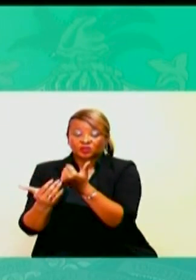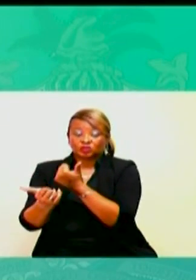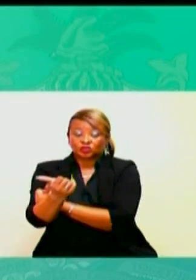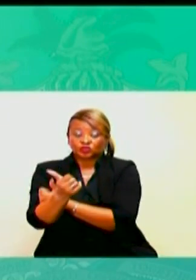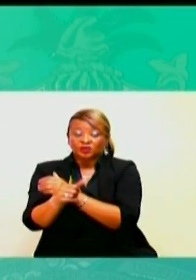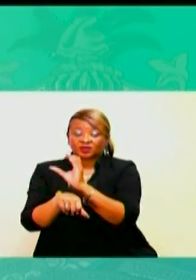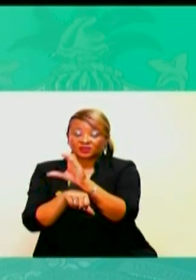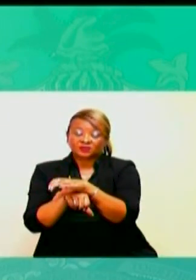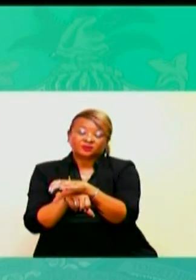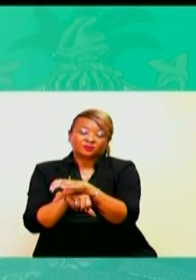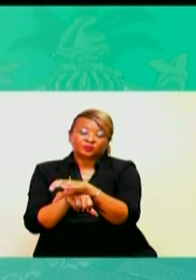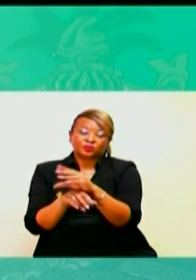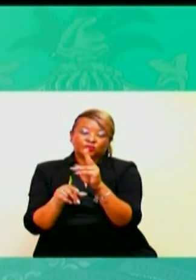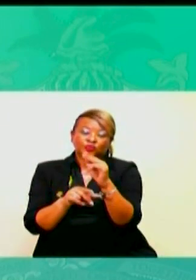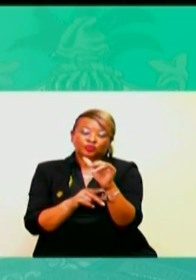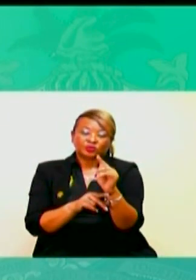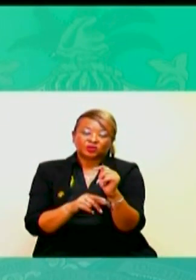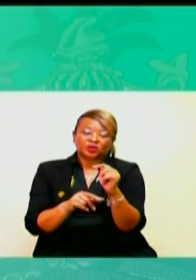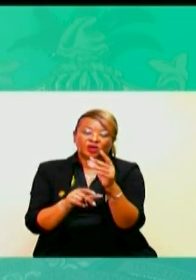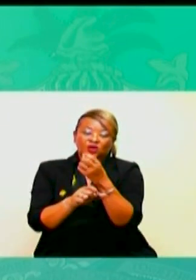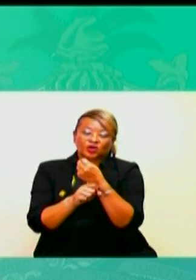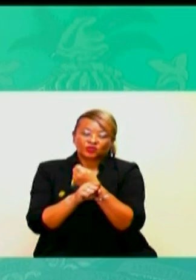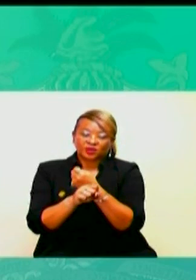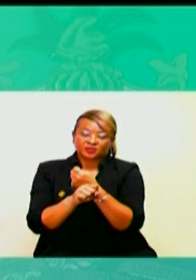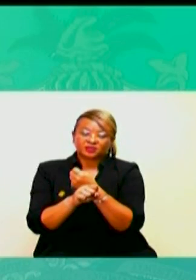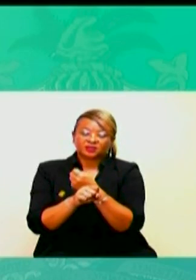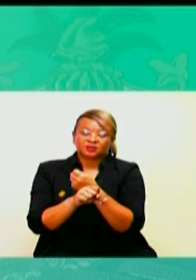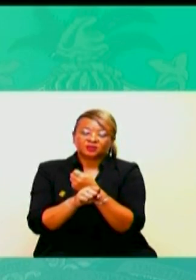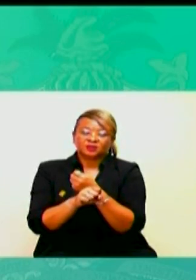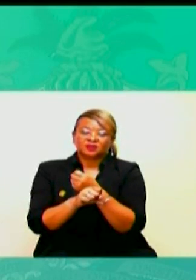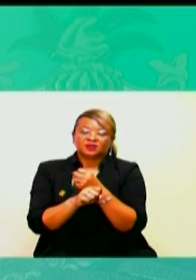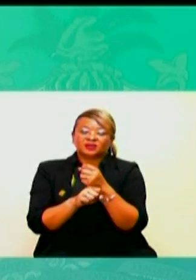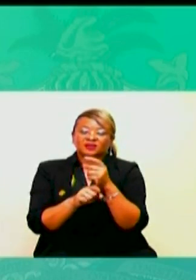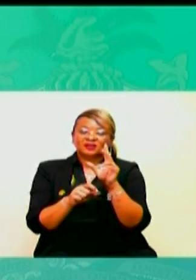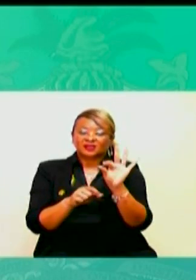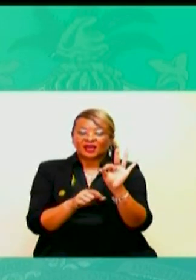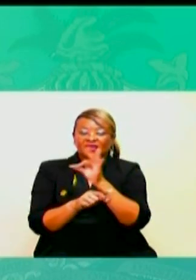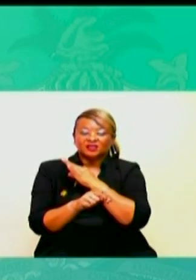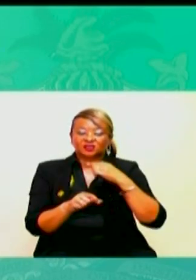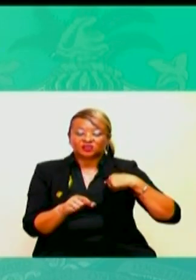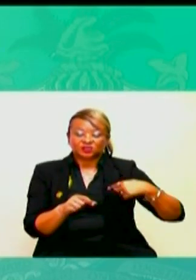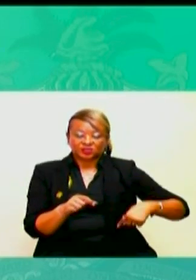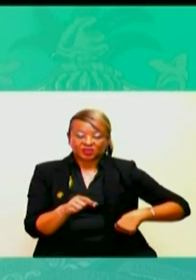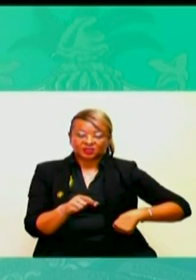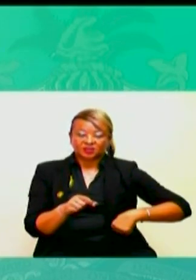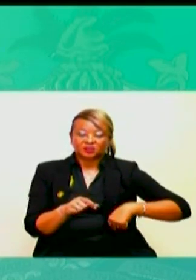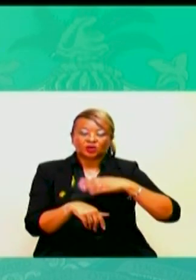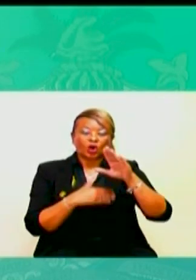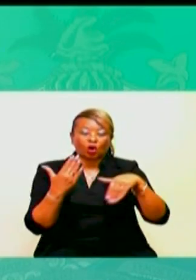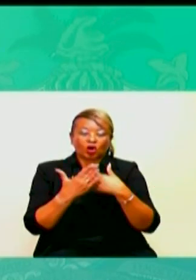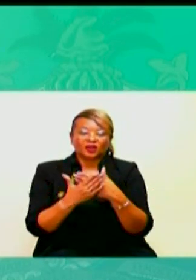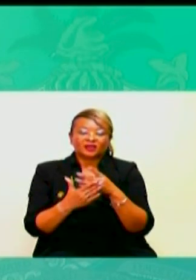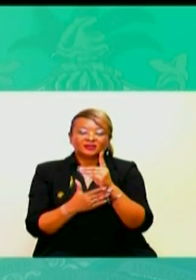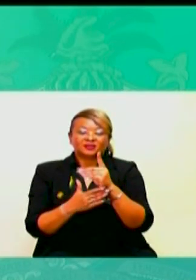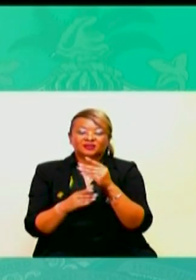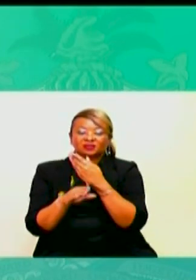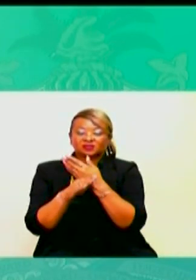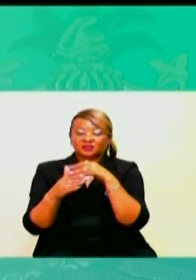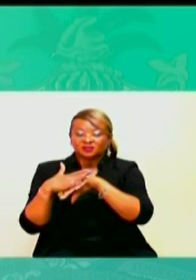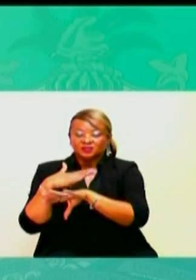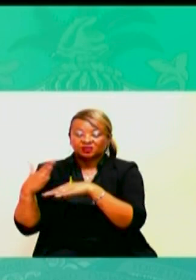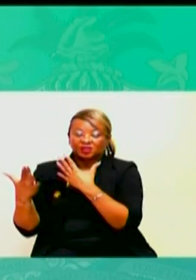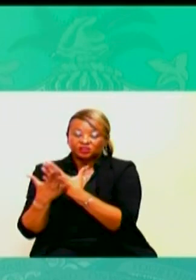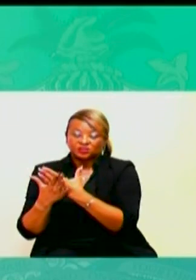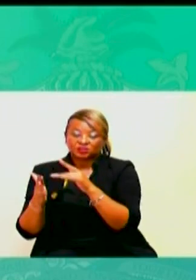Operation Ceasefire arrested 9 Chinese nationals for overstaying, all of whom are at the detention center. Madam Speaker,